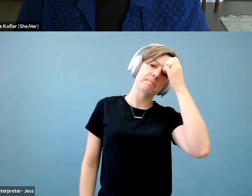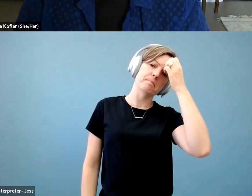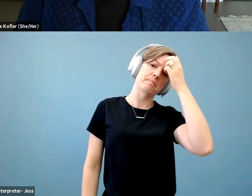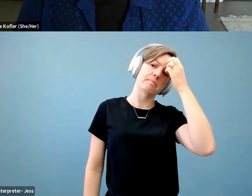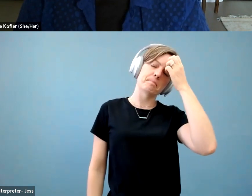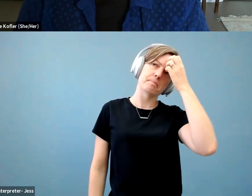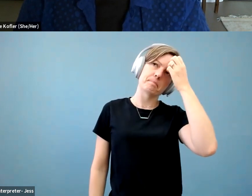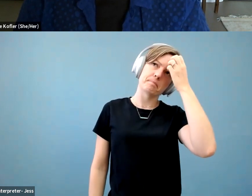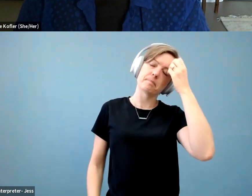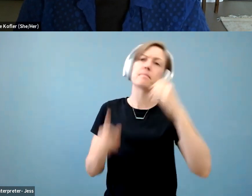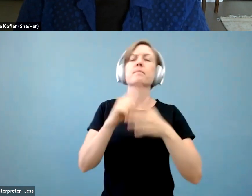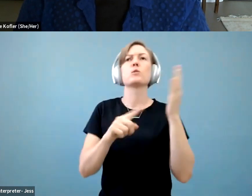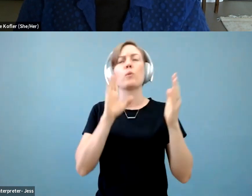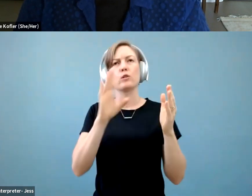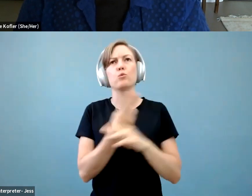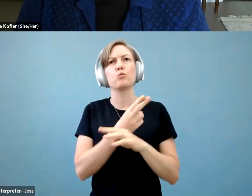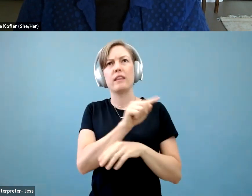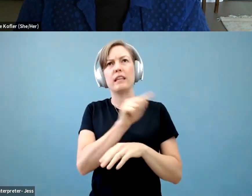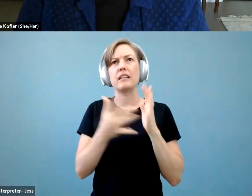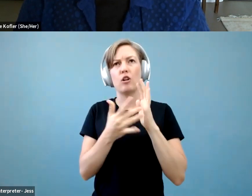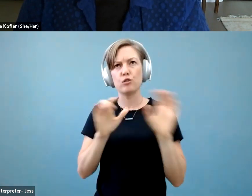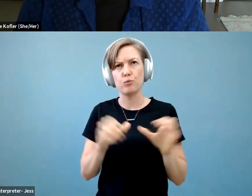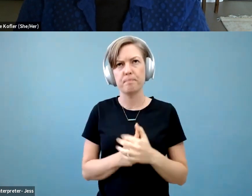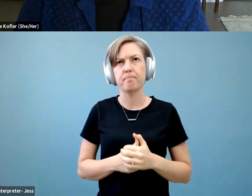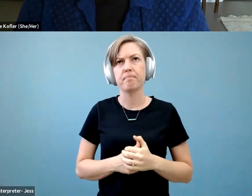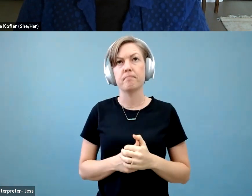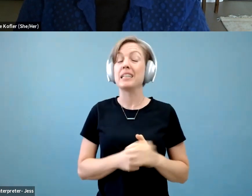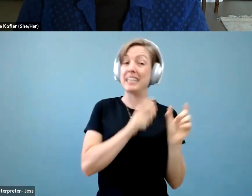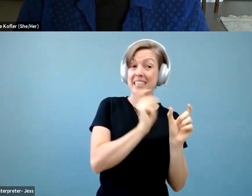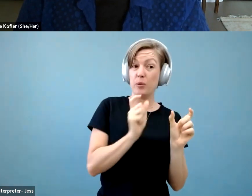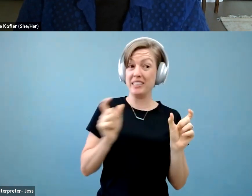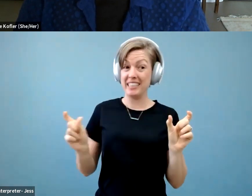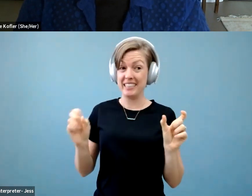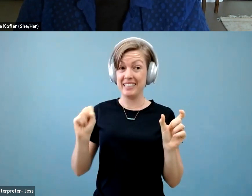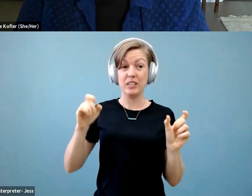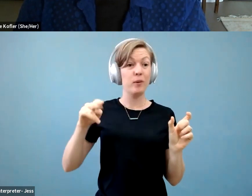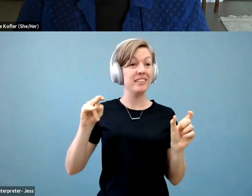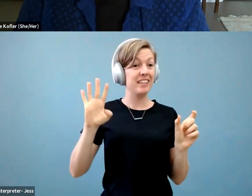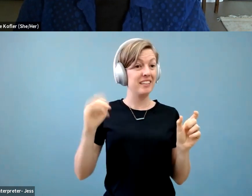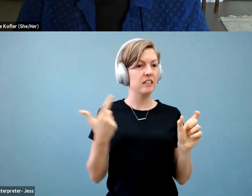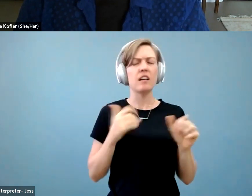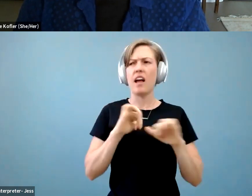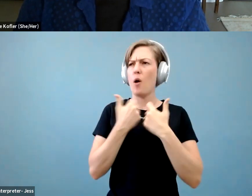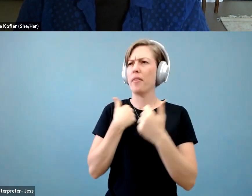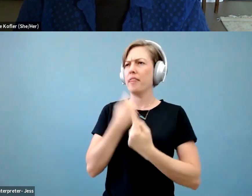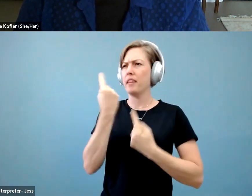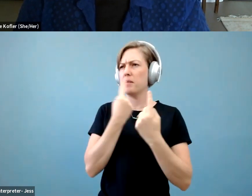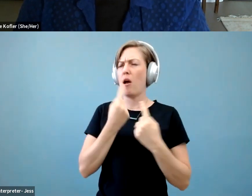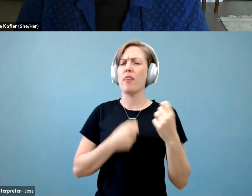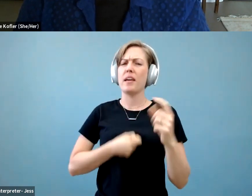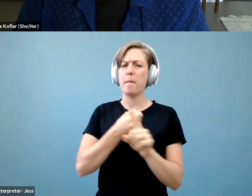What will we use these technologies to do? If it's sequencing, then how are we thinking about the